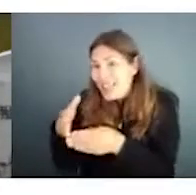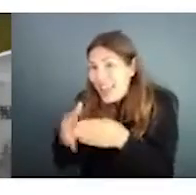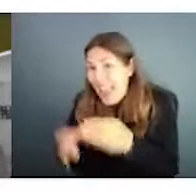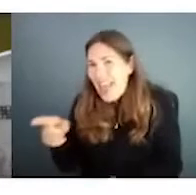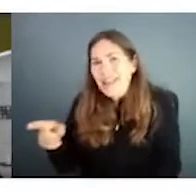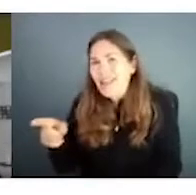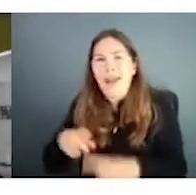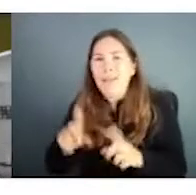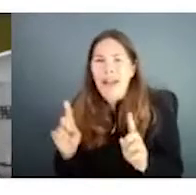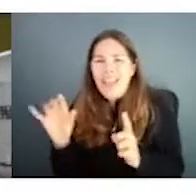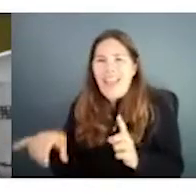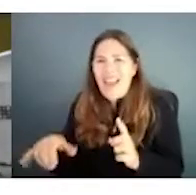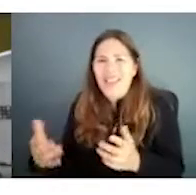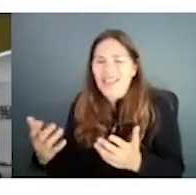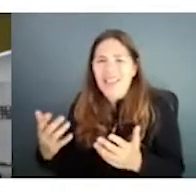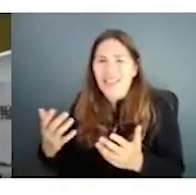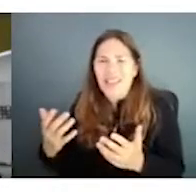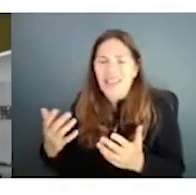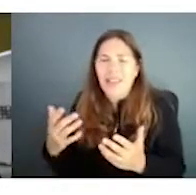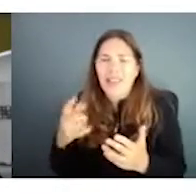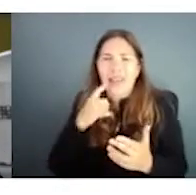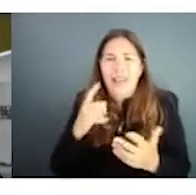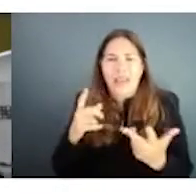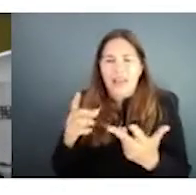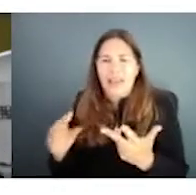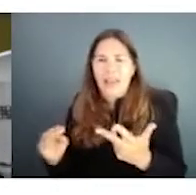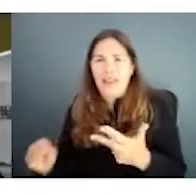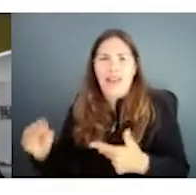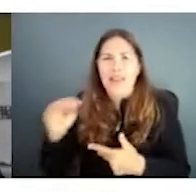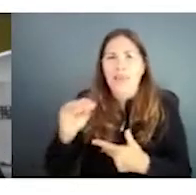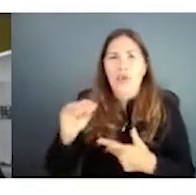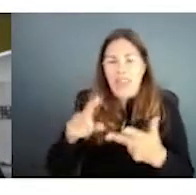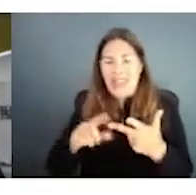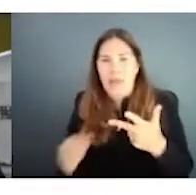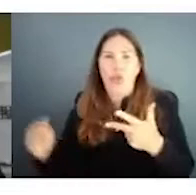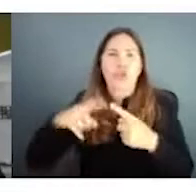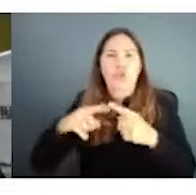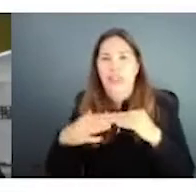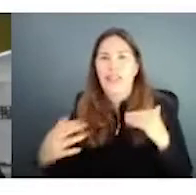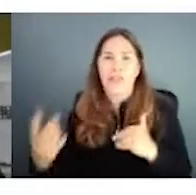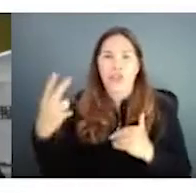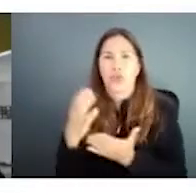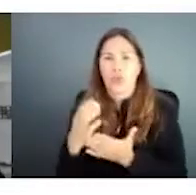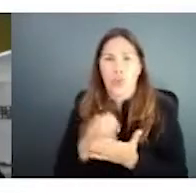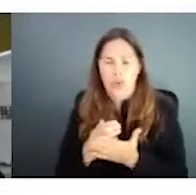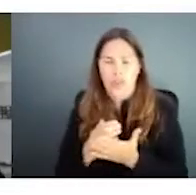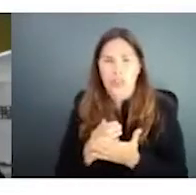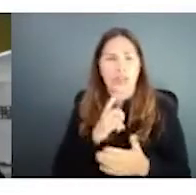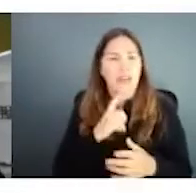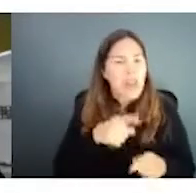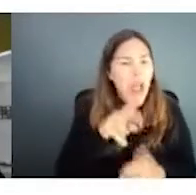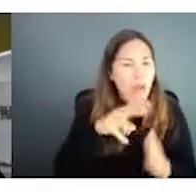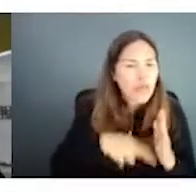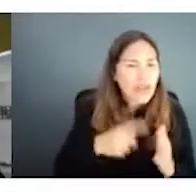the hope is that that gets moved into the level 2 course. Beth saying, what resources used for general